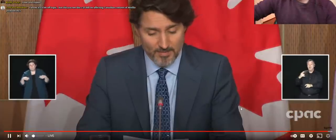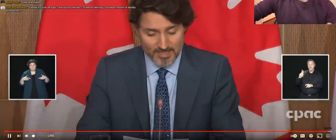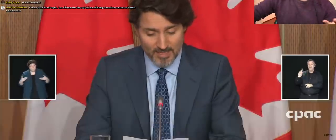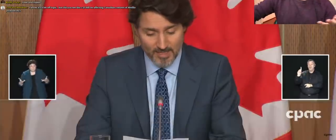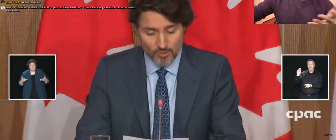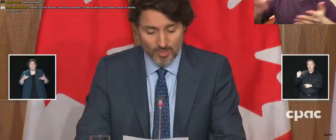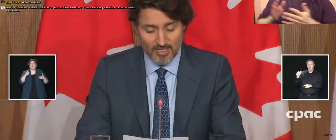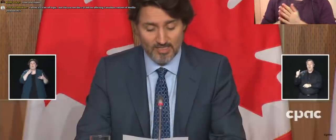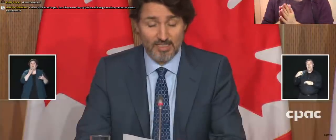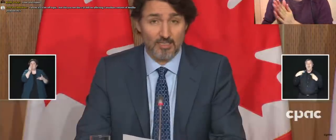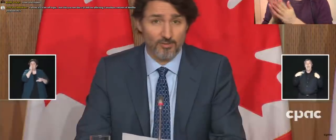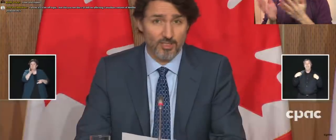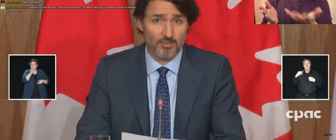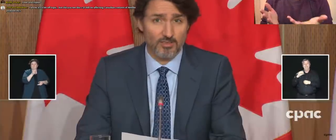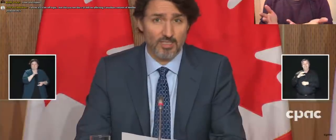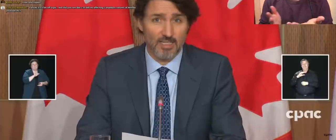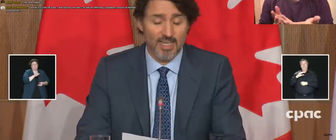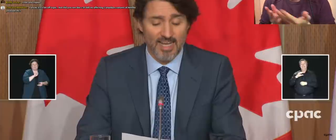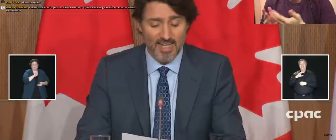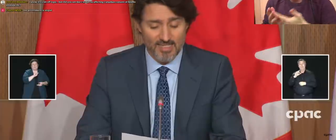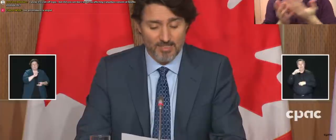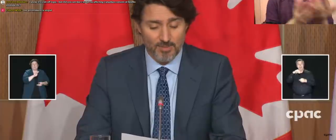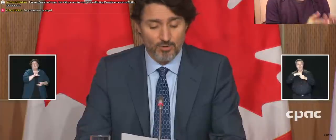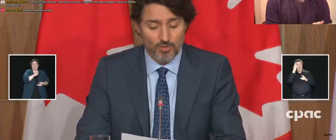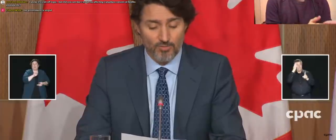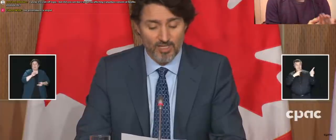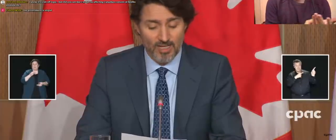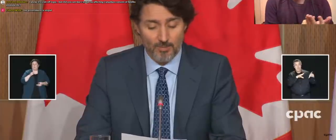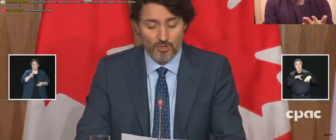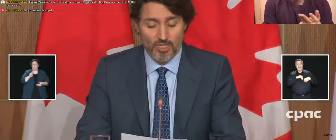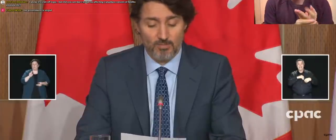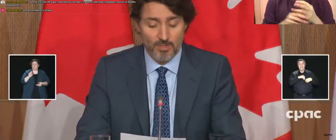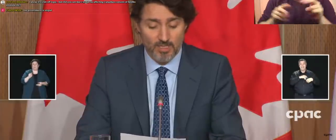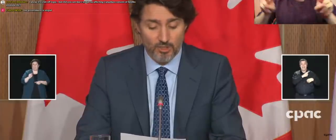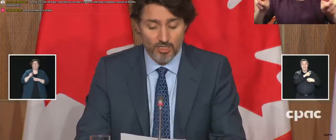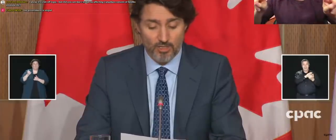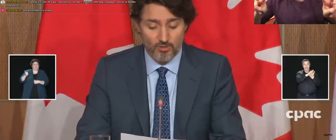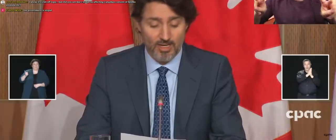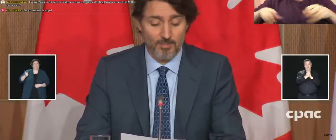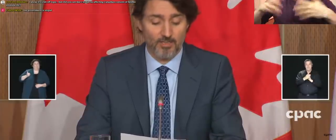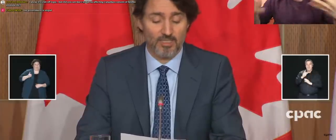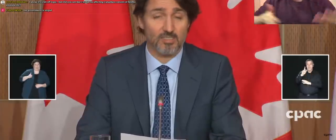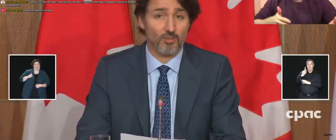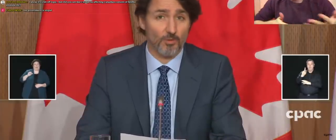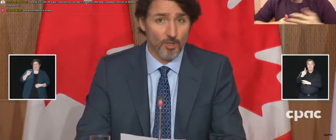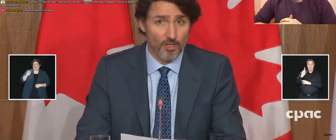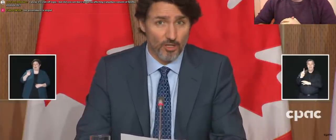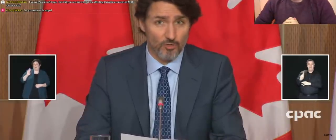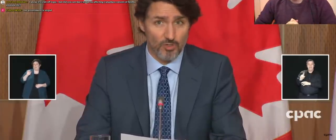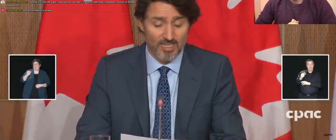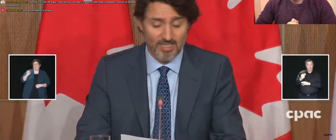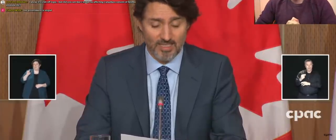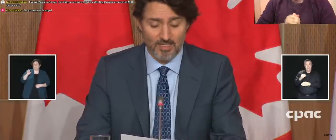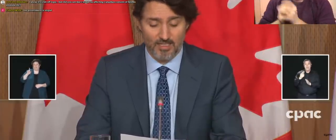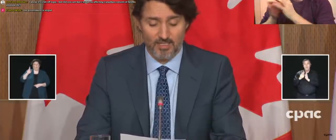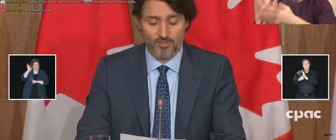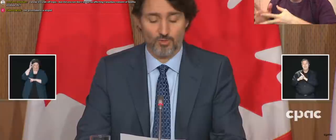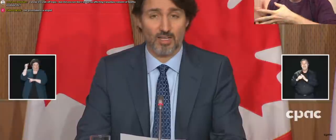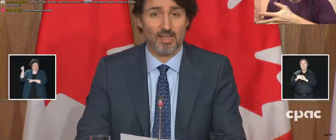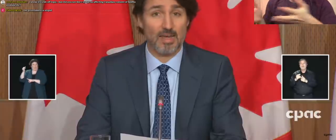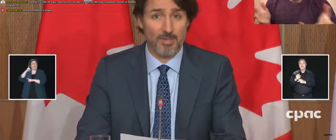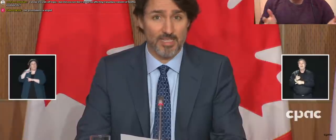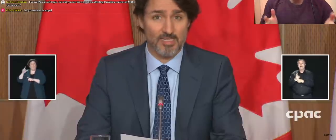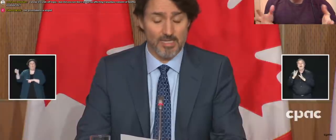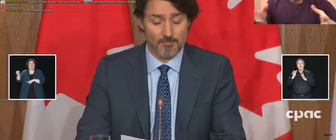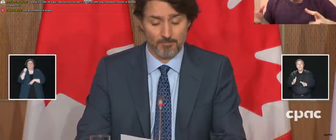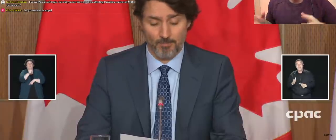today. So Christian, like I was saying, the budget that was passed through the House of Commons, well, that was just supported in general by the House of Commons. Now that